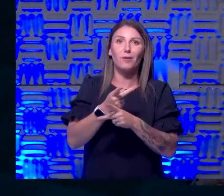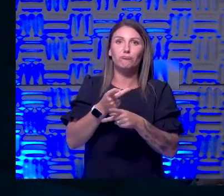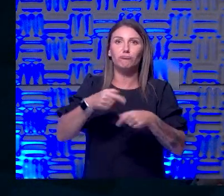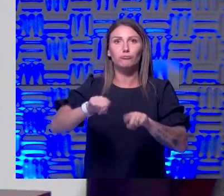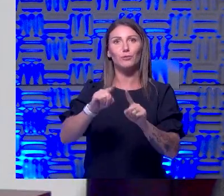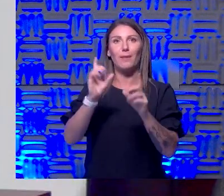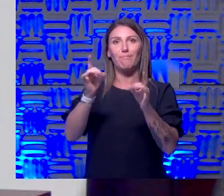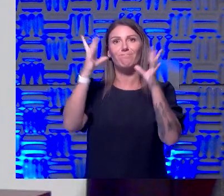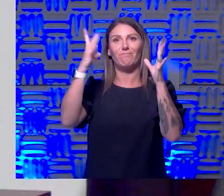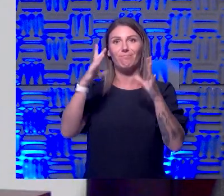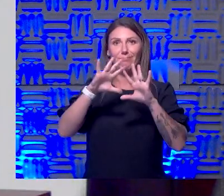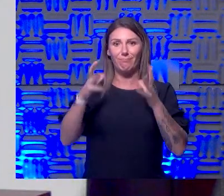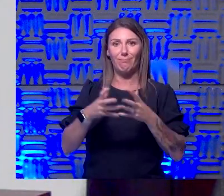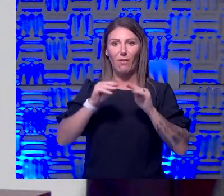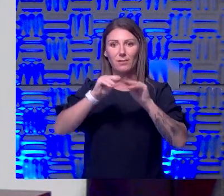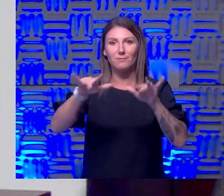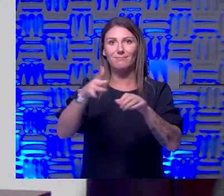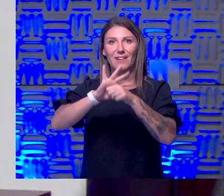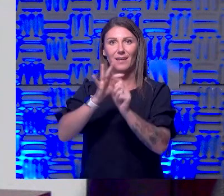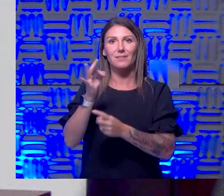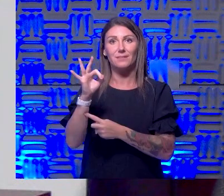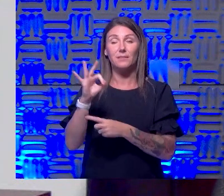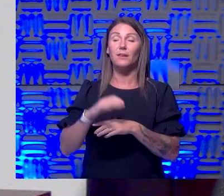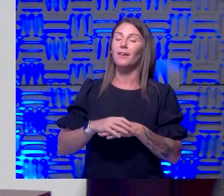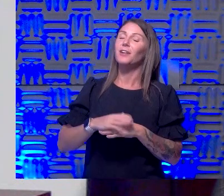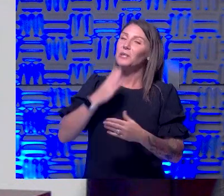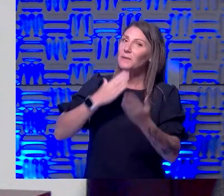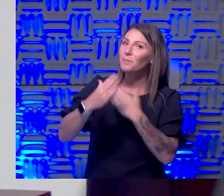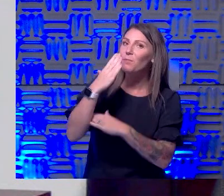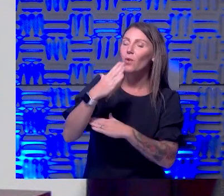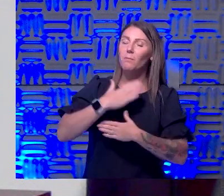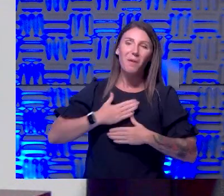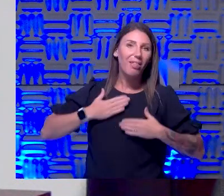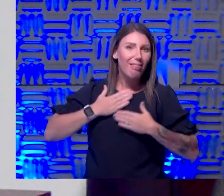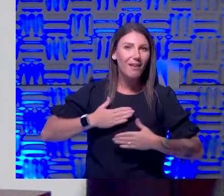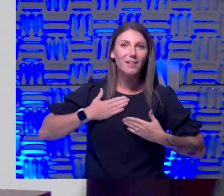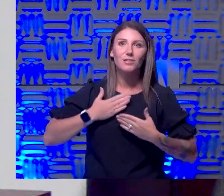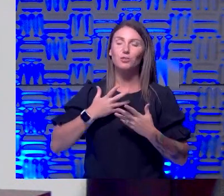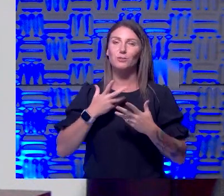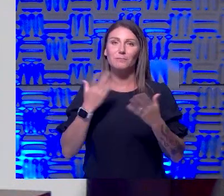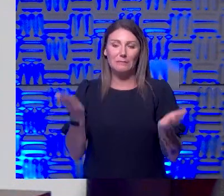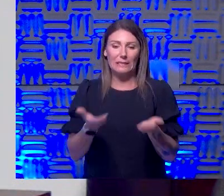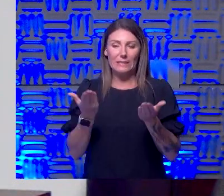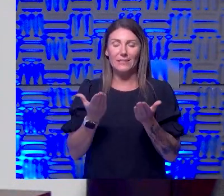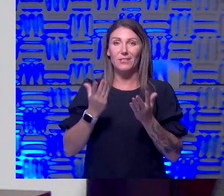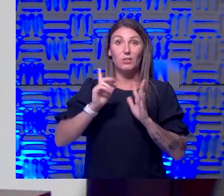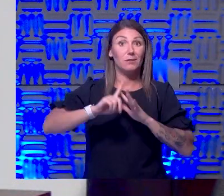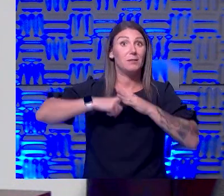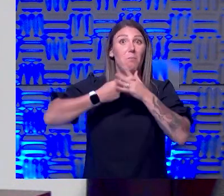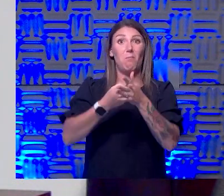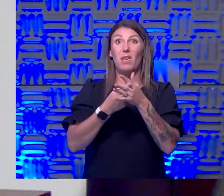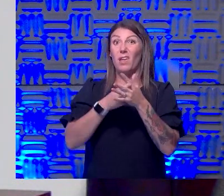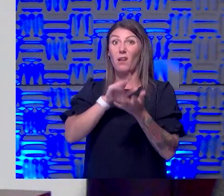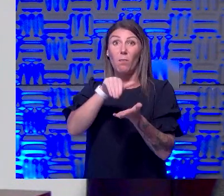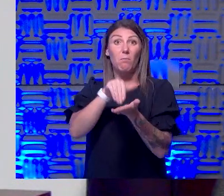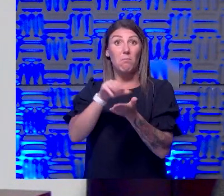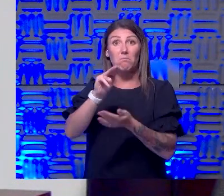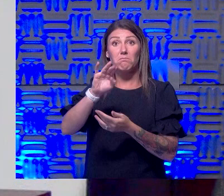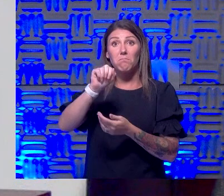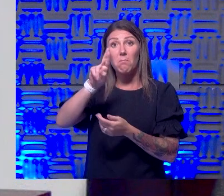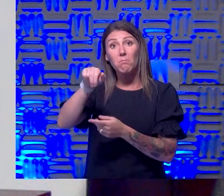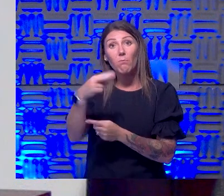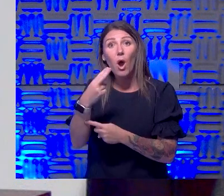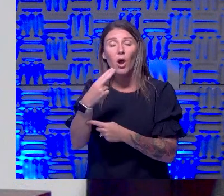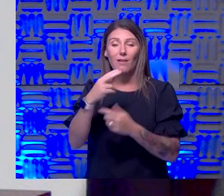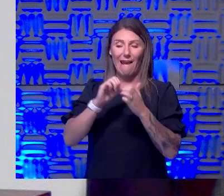morning. It's a pleasure to be here. From the very beginning, since the middle of March, we really felt that the best way that we